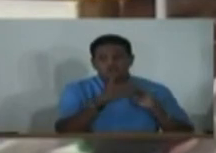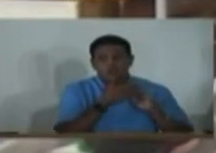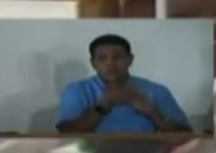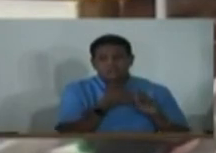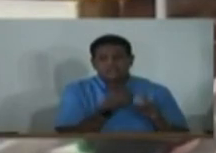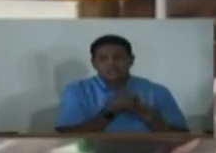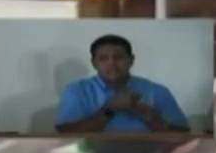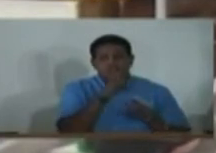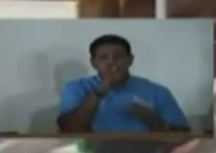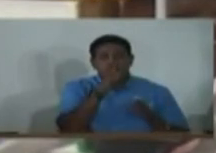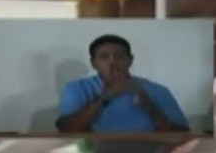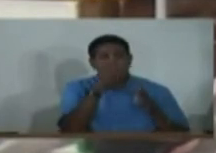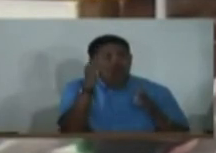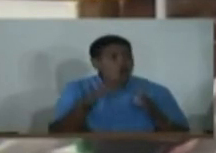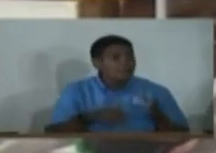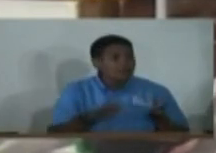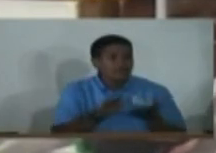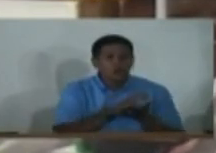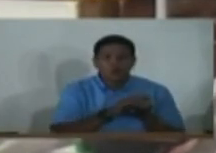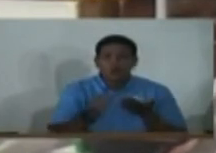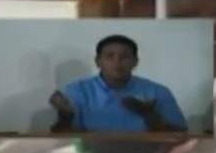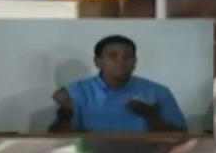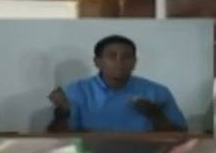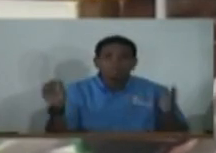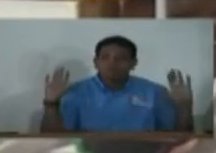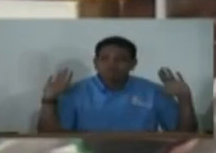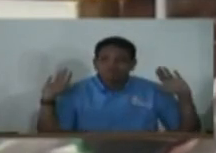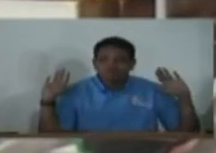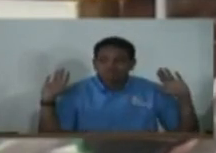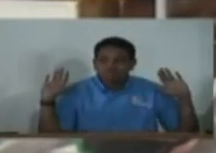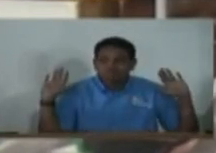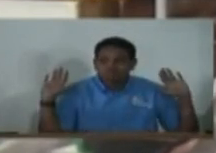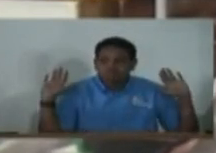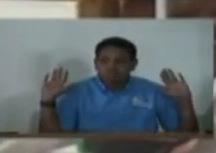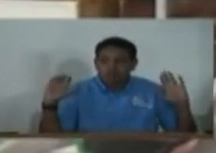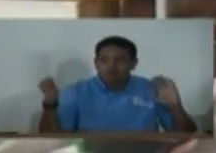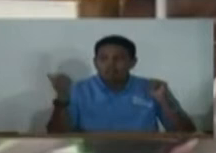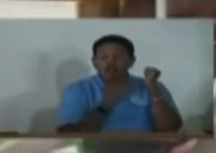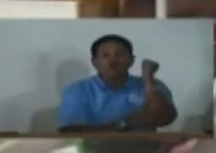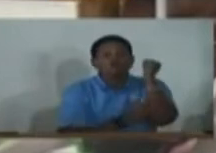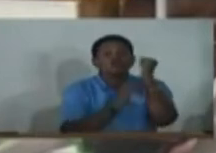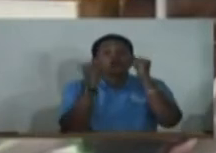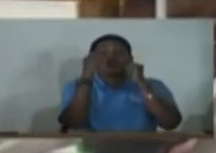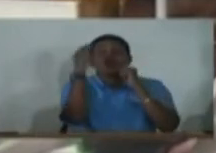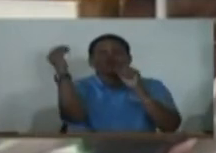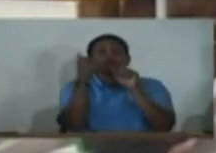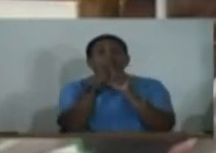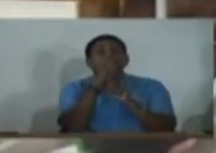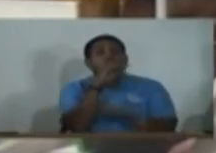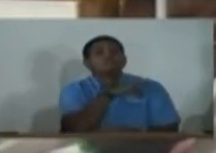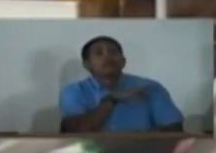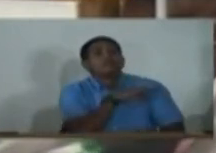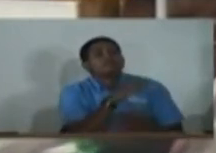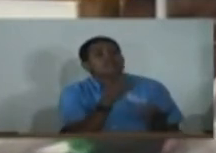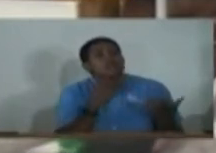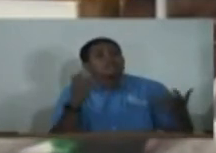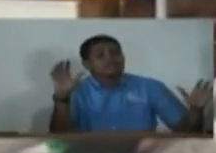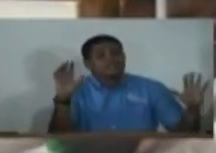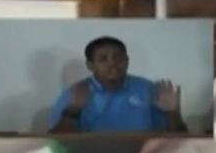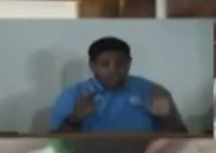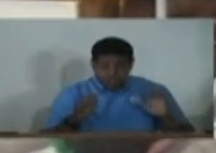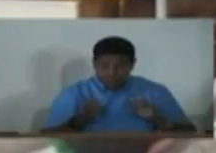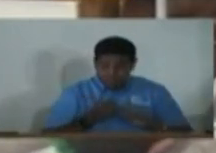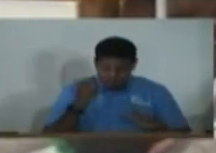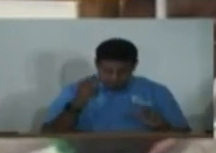have been completely wiped away, and other countries, other companies are benefiting from the